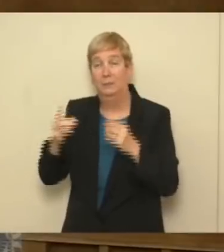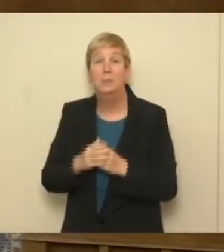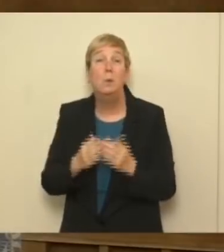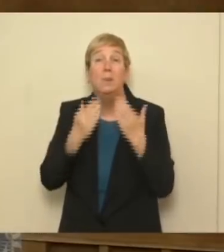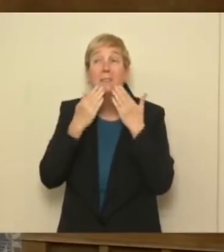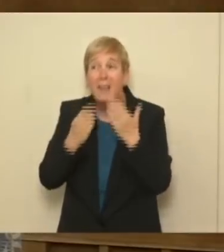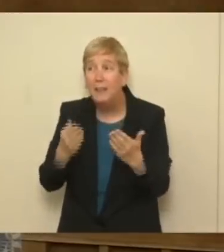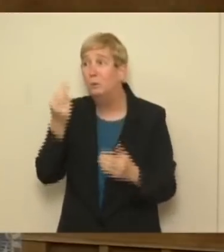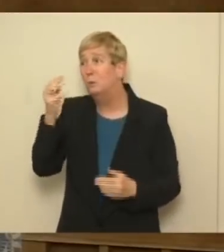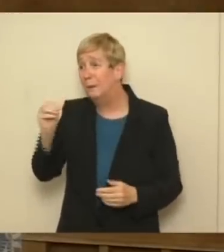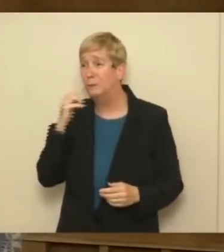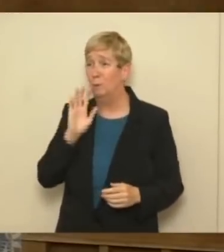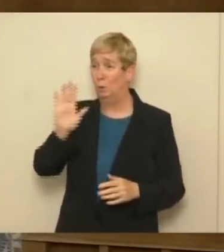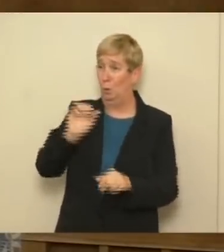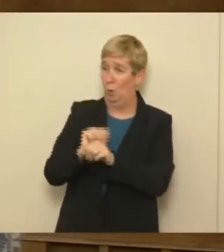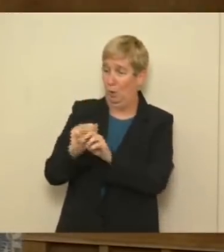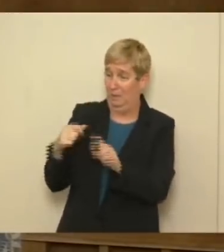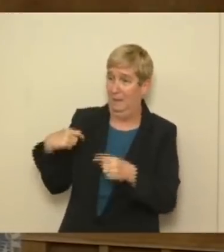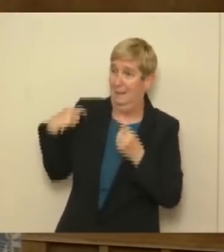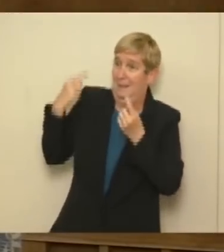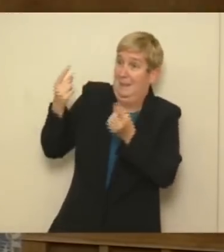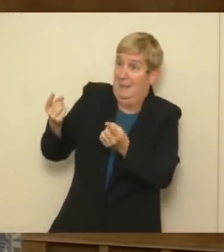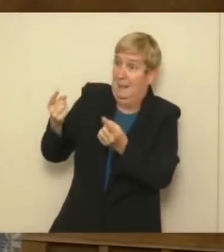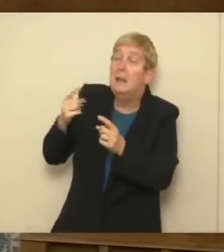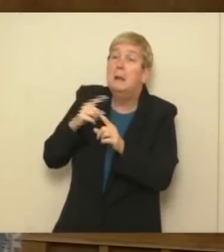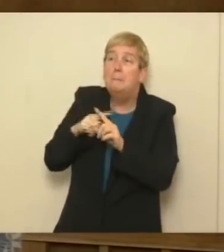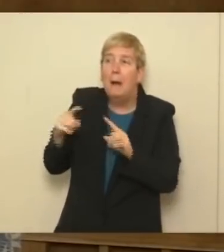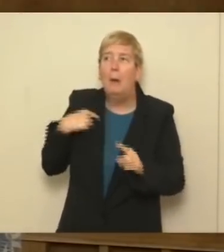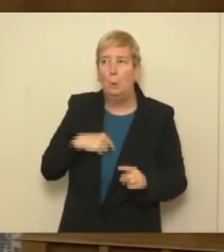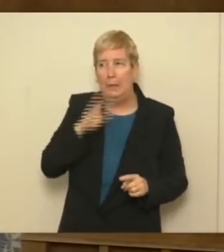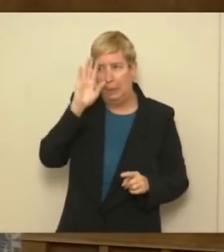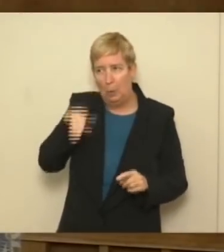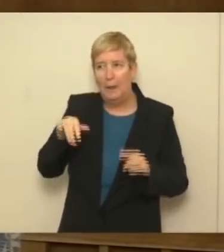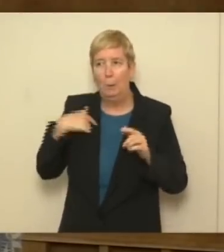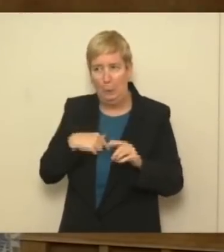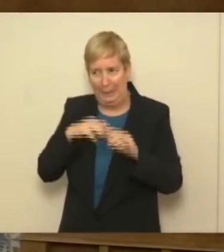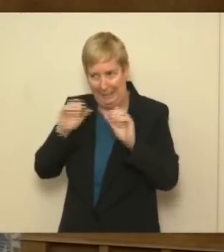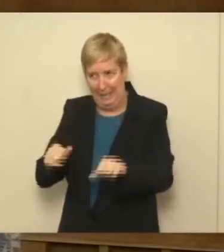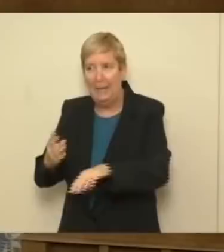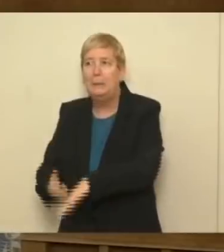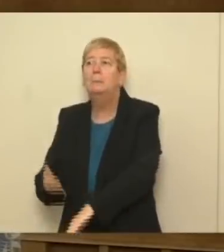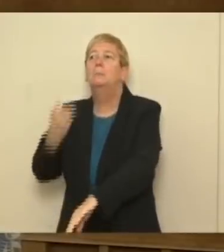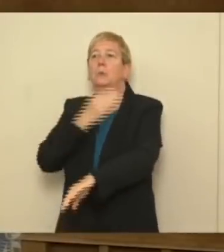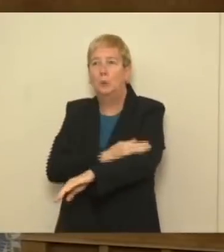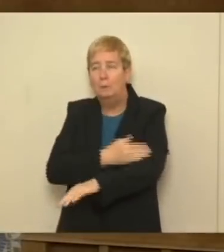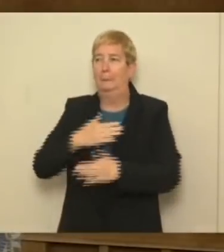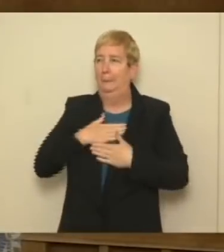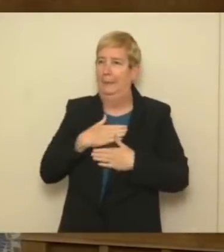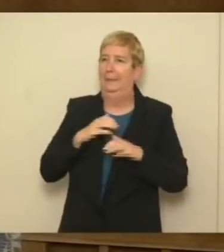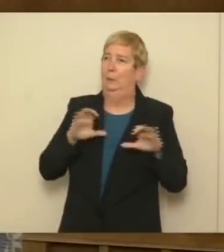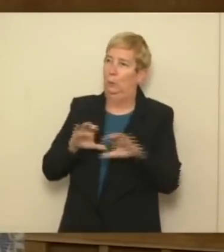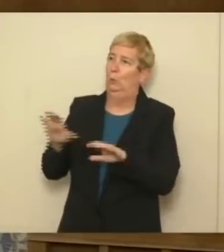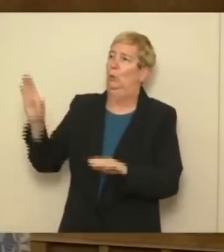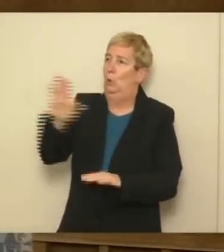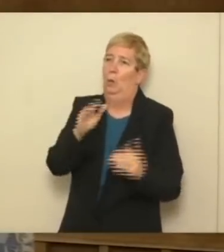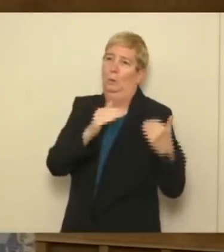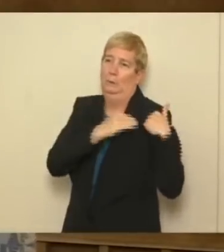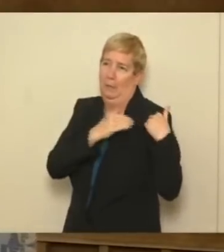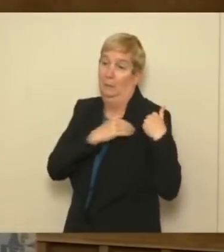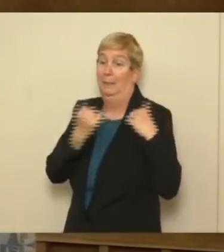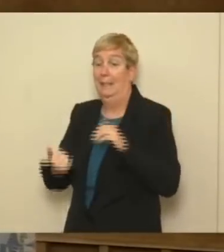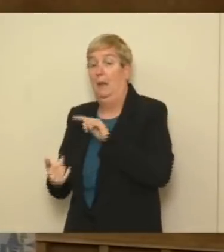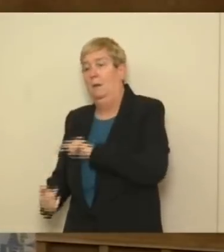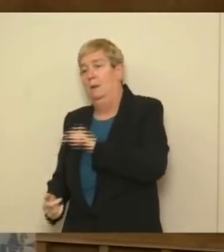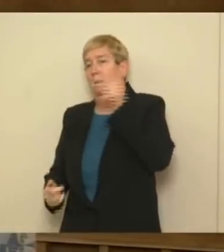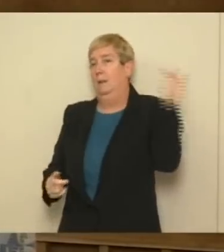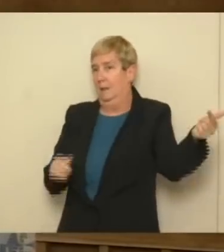you've done up to this point, but we recognize that we can do better, and we ask each one of us to do our part. With that, I'm going to turn to Dr. Grace